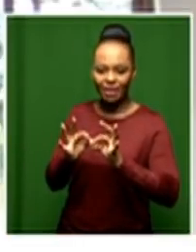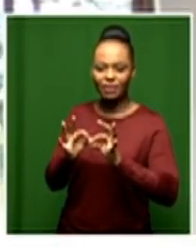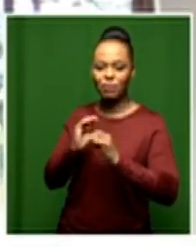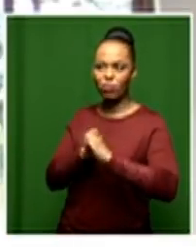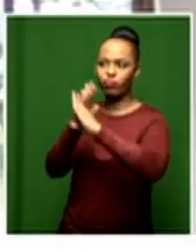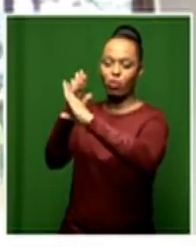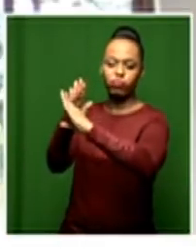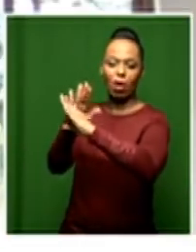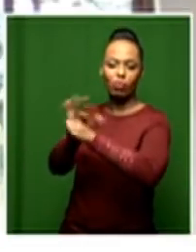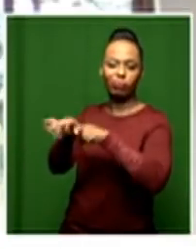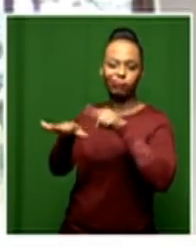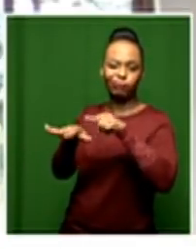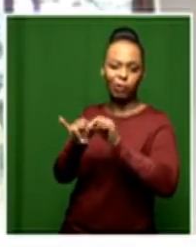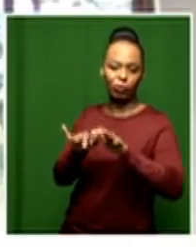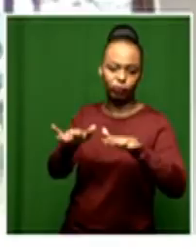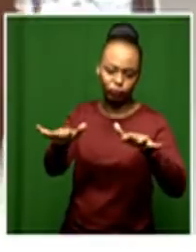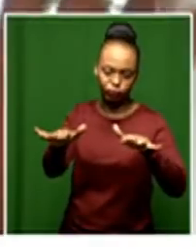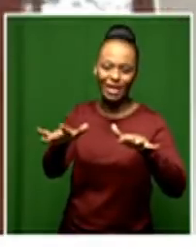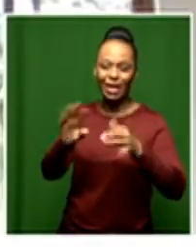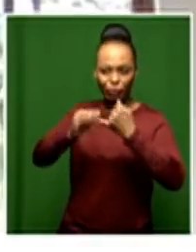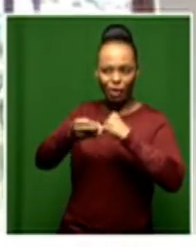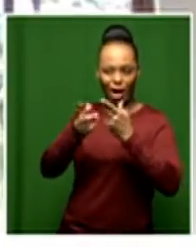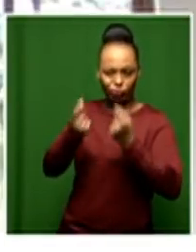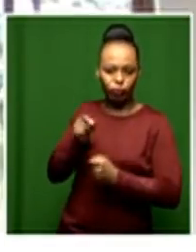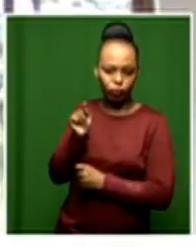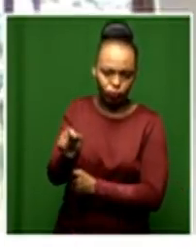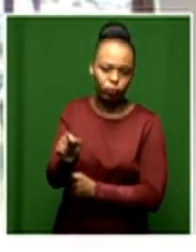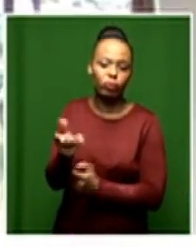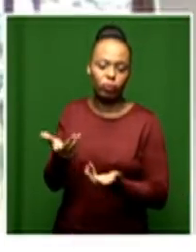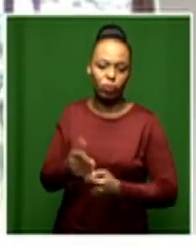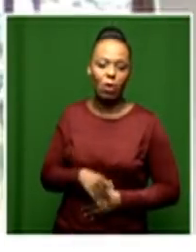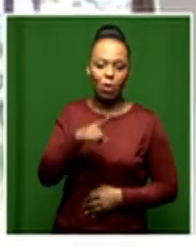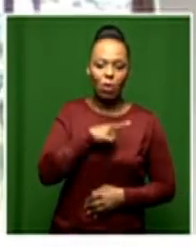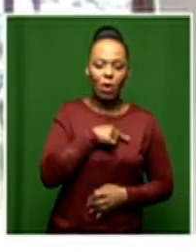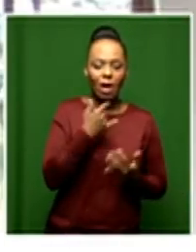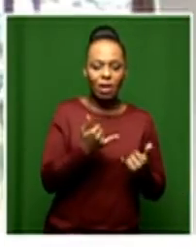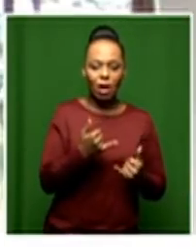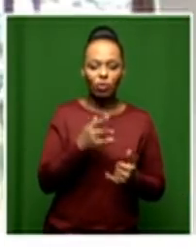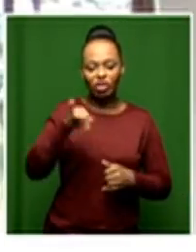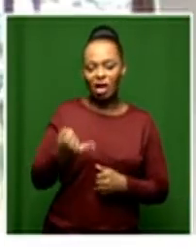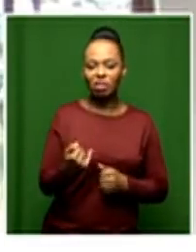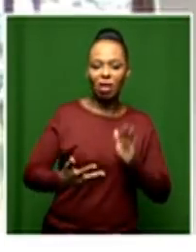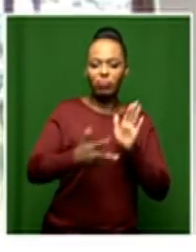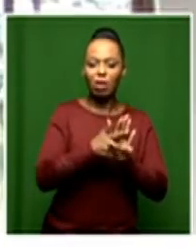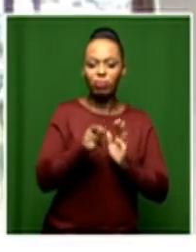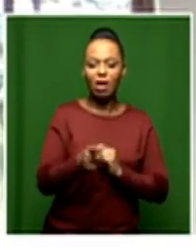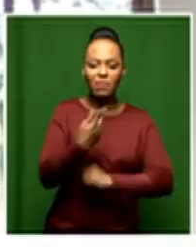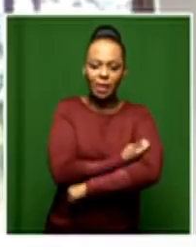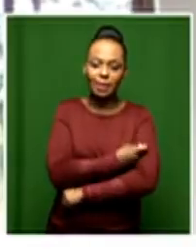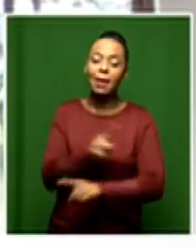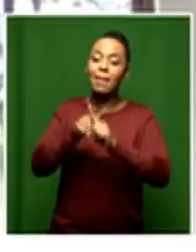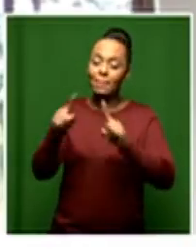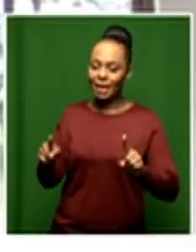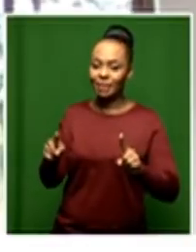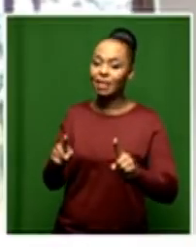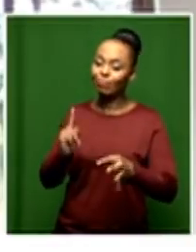up with dual problem. One, nationalism, the developed country not only cannibalizing the vaccines, but